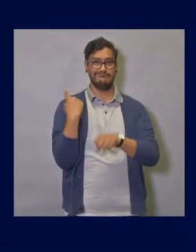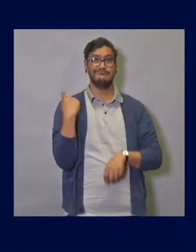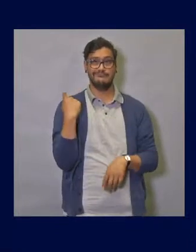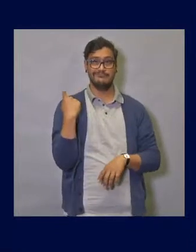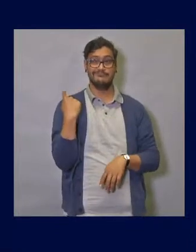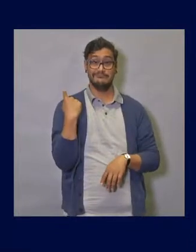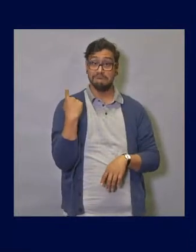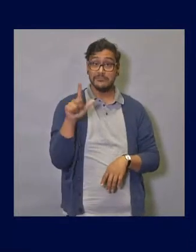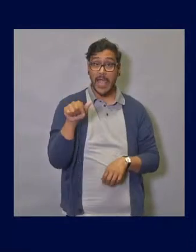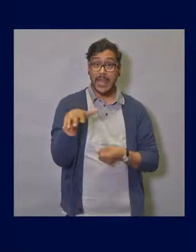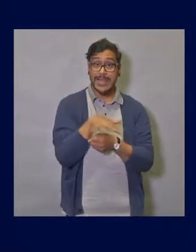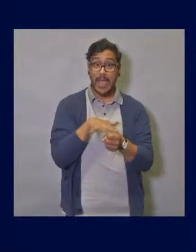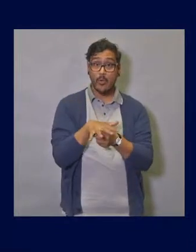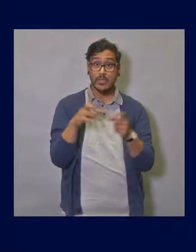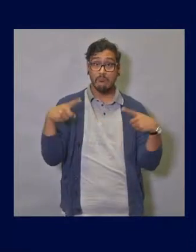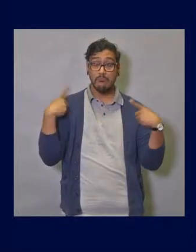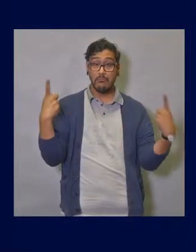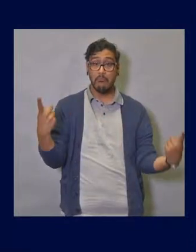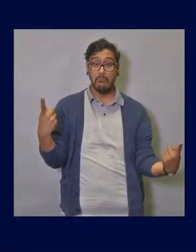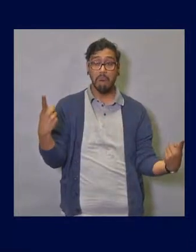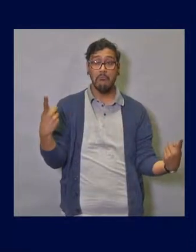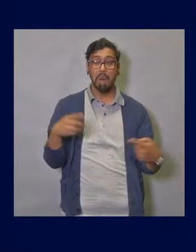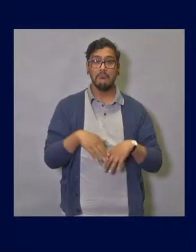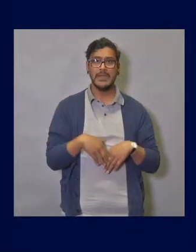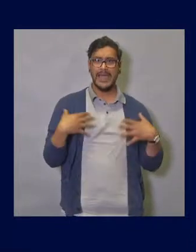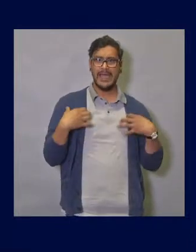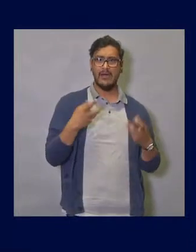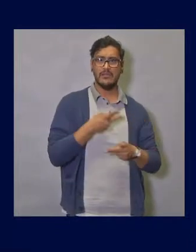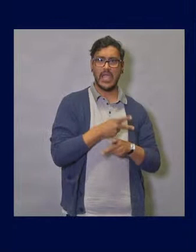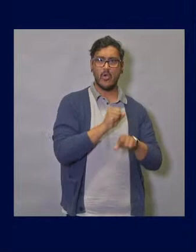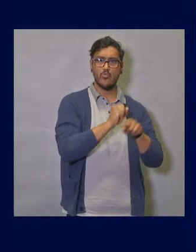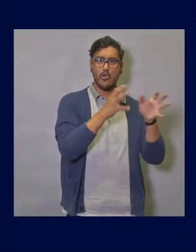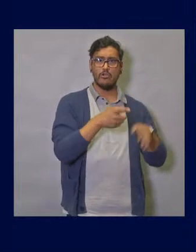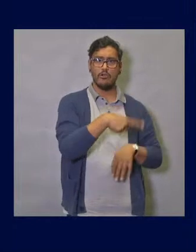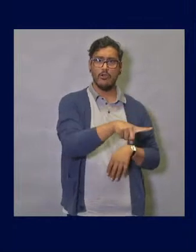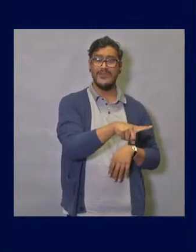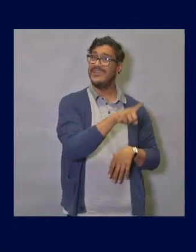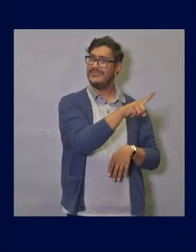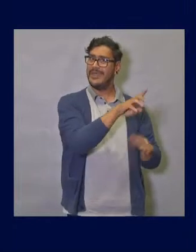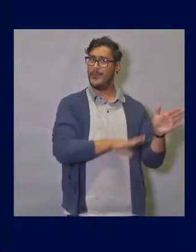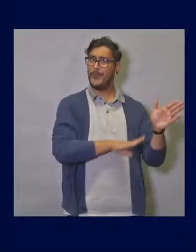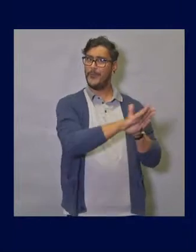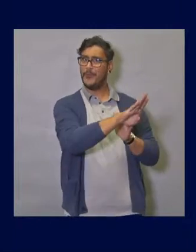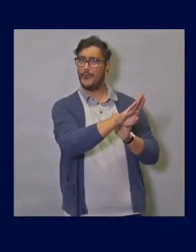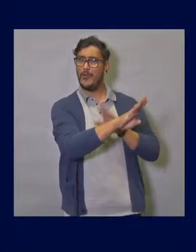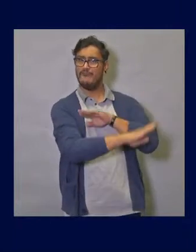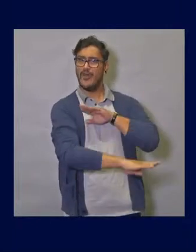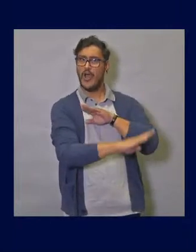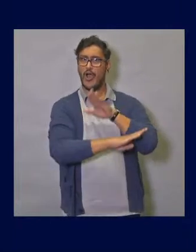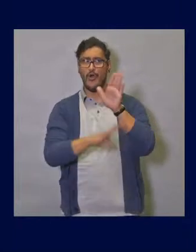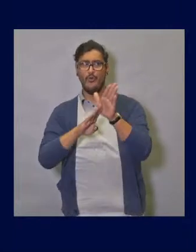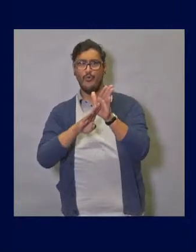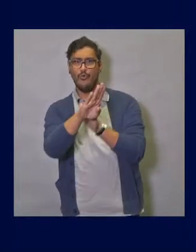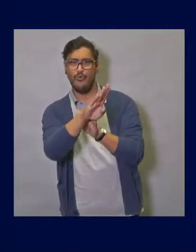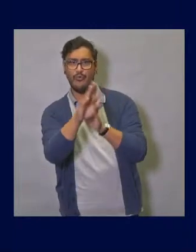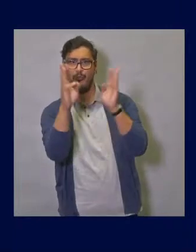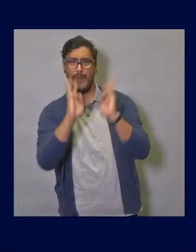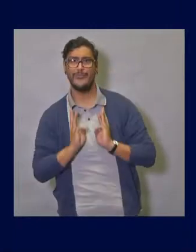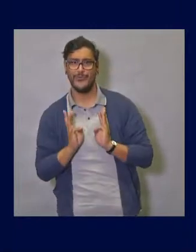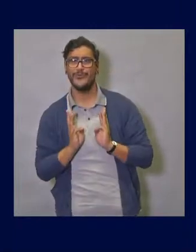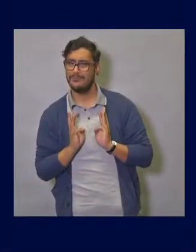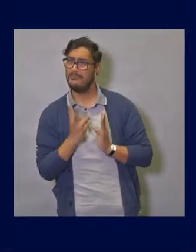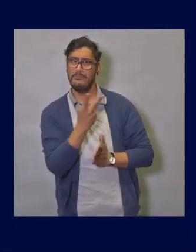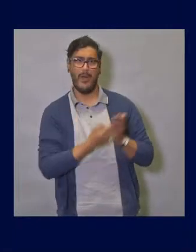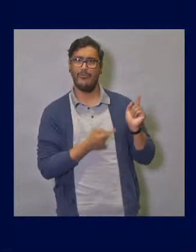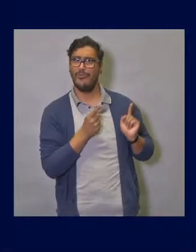County overall, healthcare workers also experienced a surge in cases in the late fall through the winter. Now, as cases